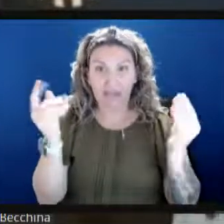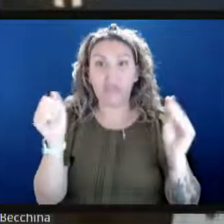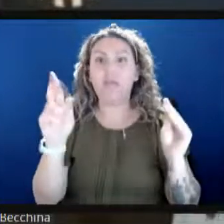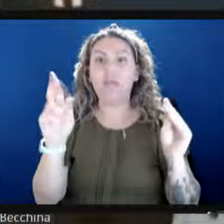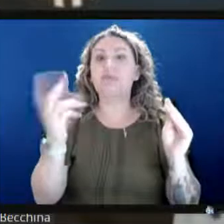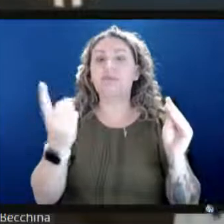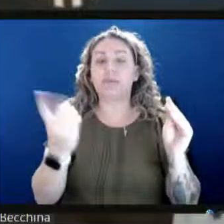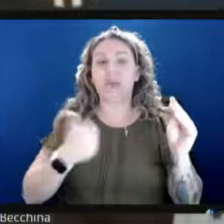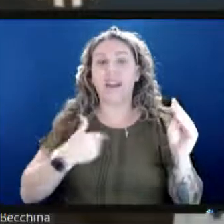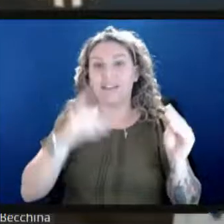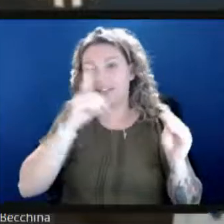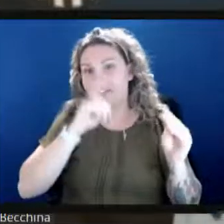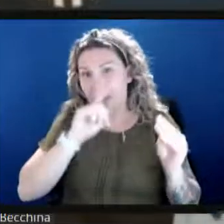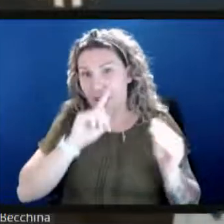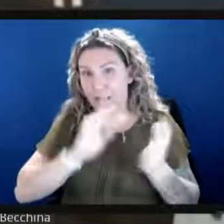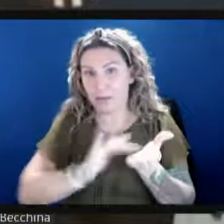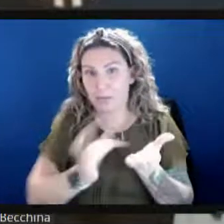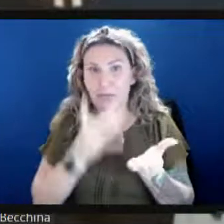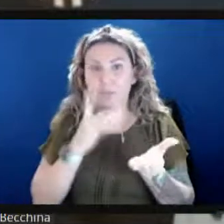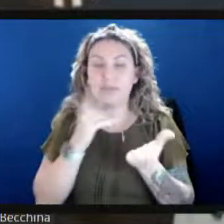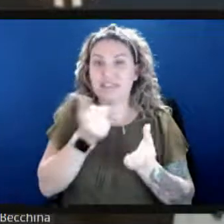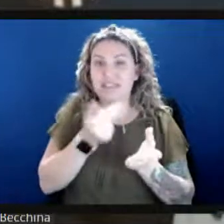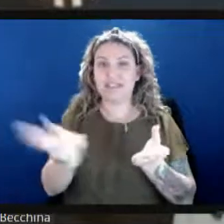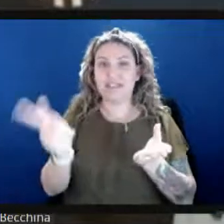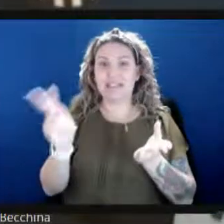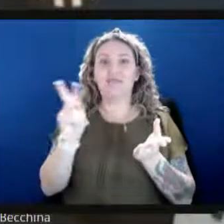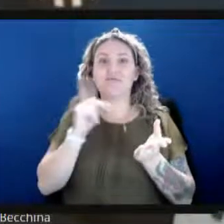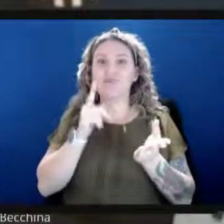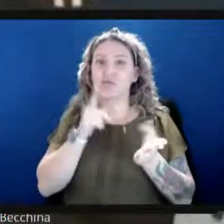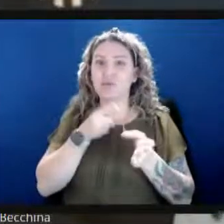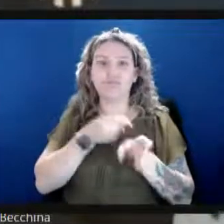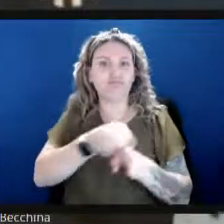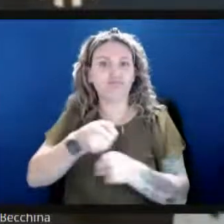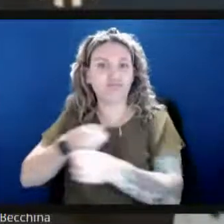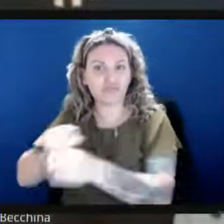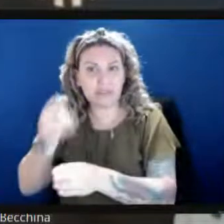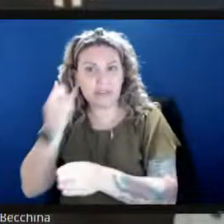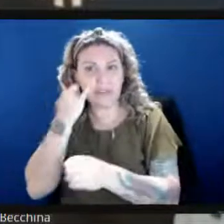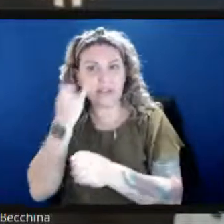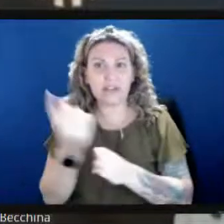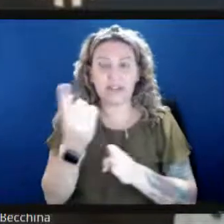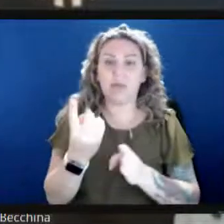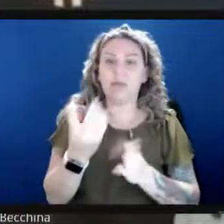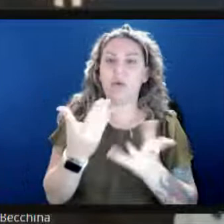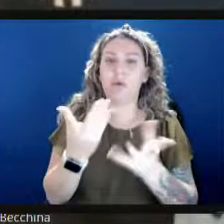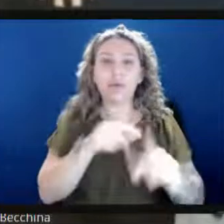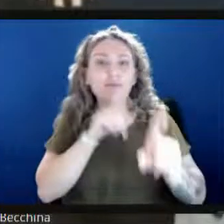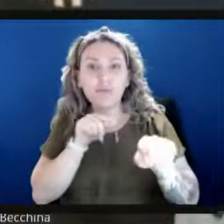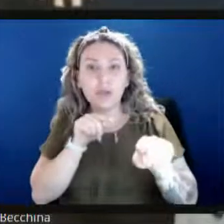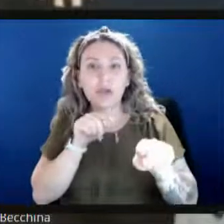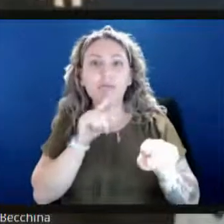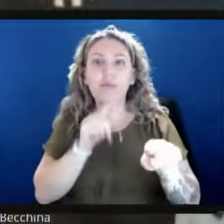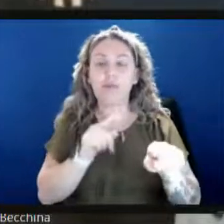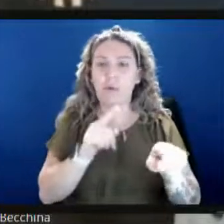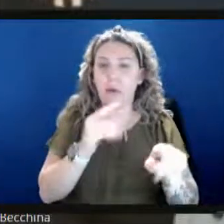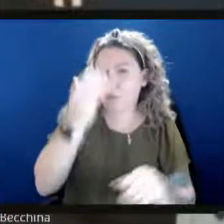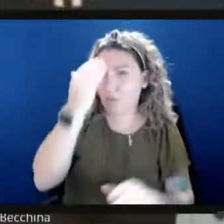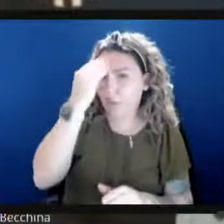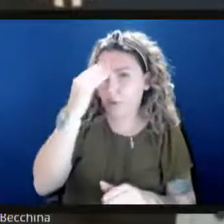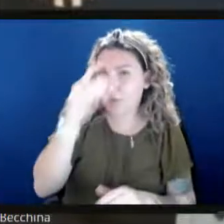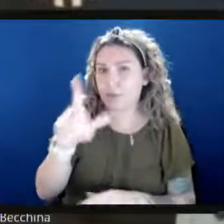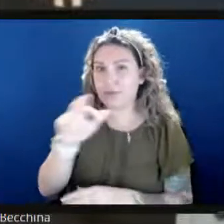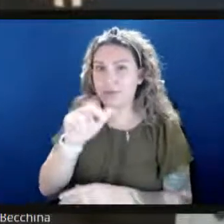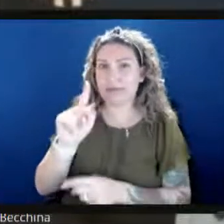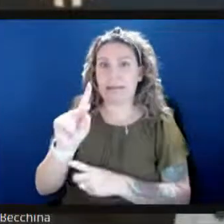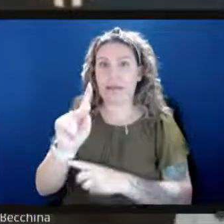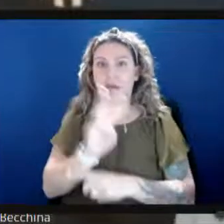them. We have several different avenues. If someone would like to report these, we have a link on our website